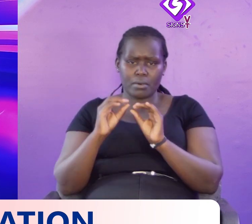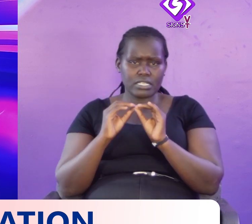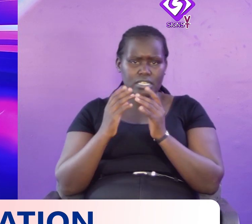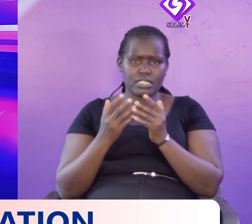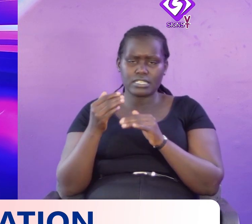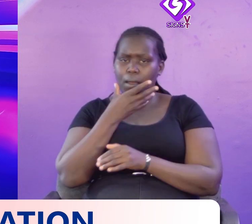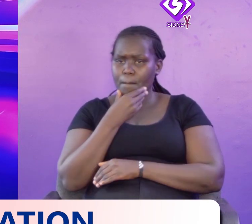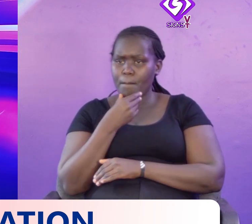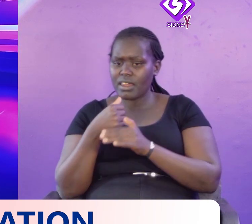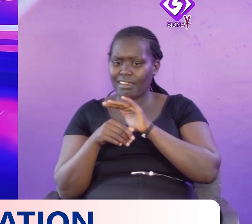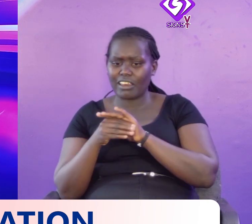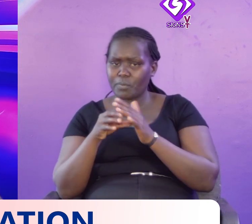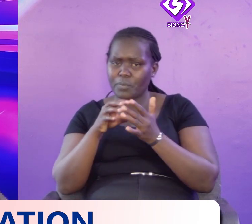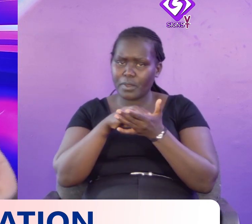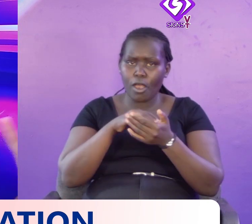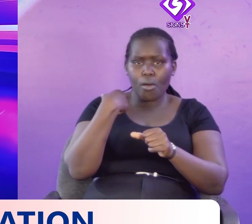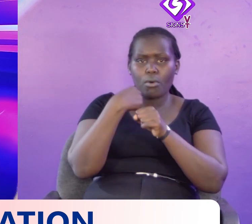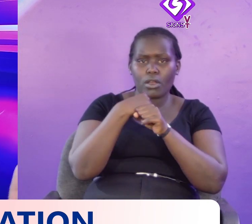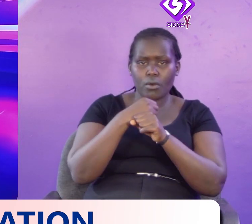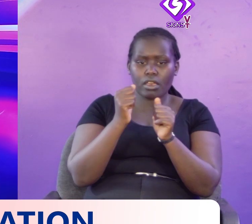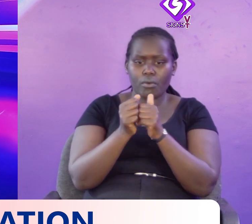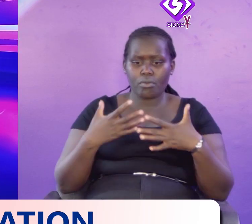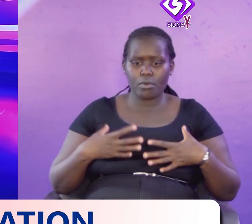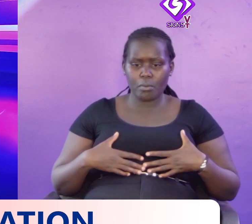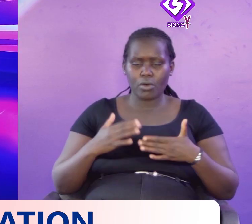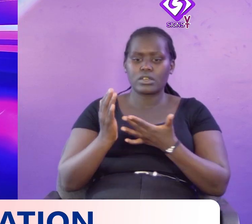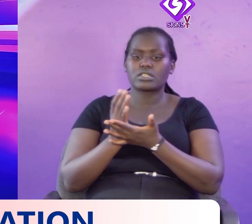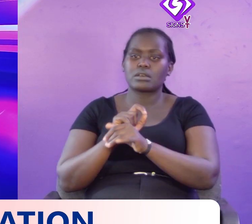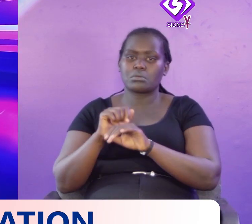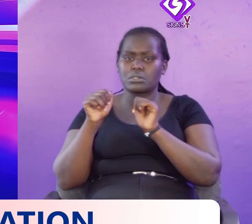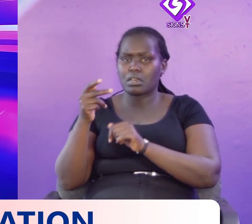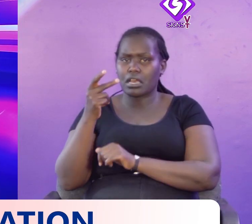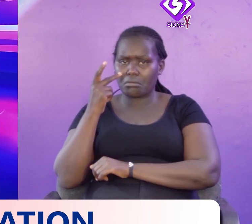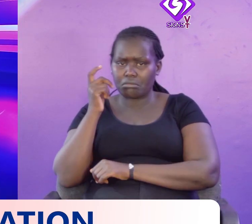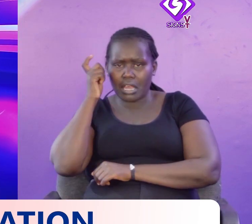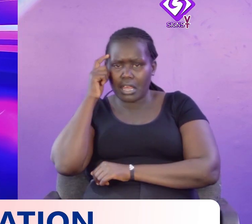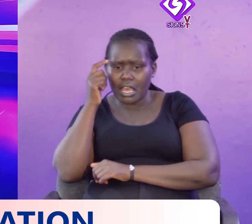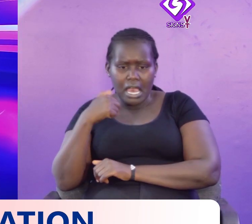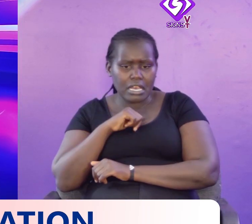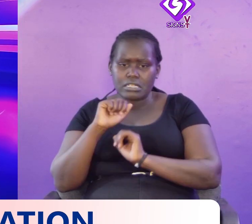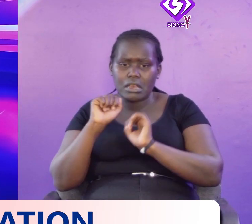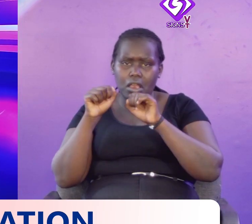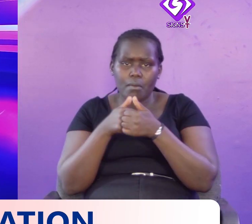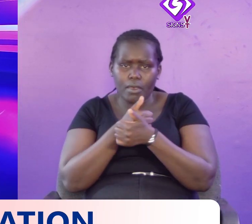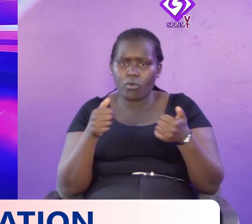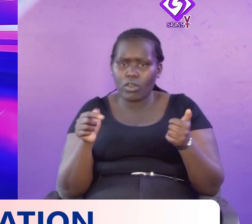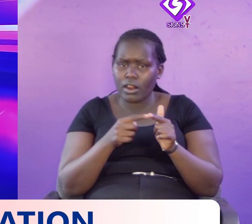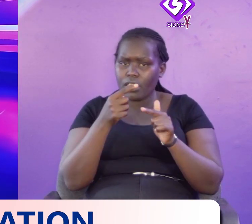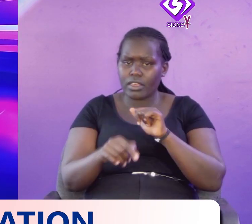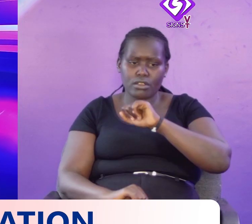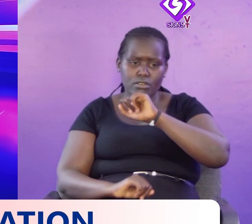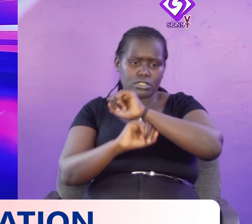siege? Working with people that, unajua saa zingine Mr. Jonah, you can be meaning so well. Alafu mnani